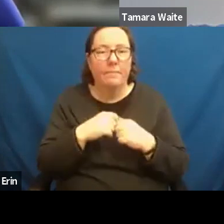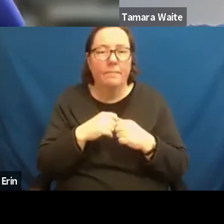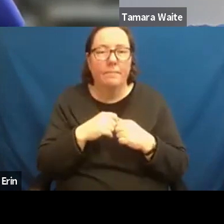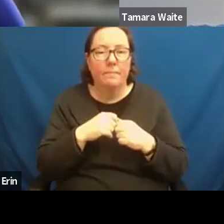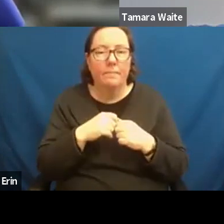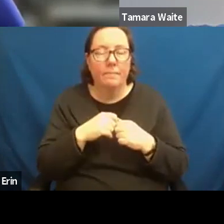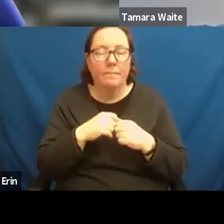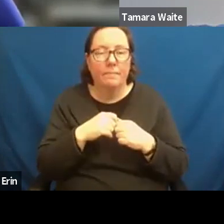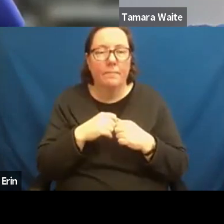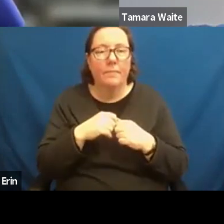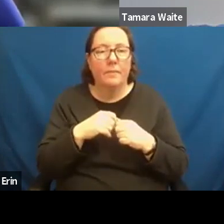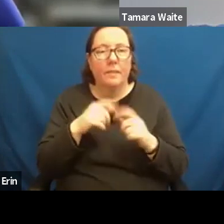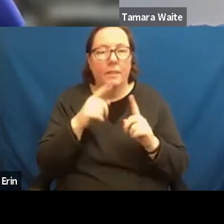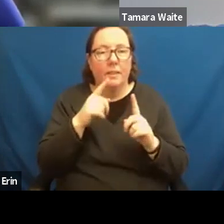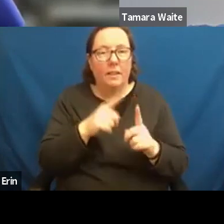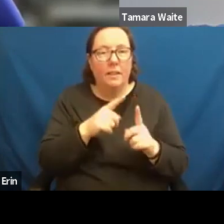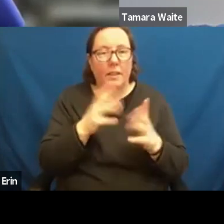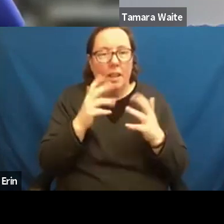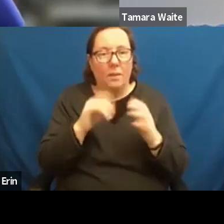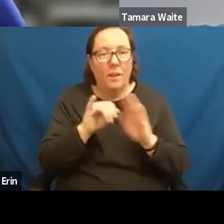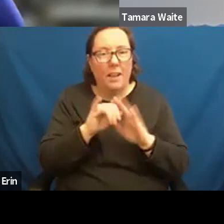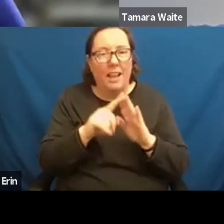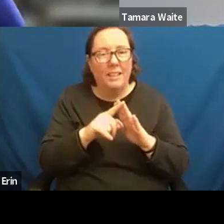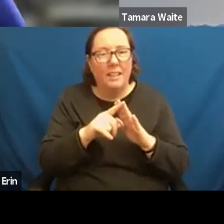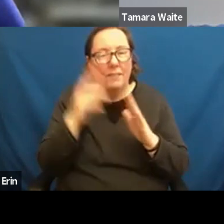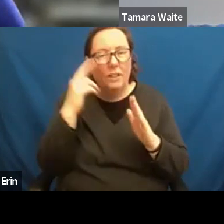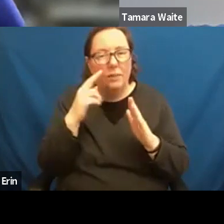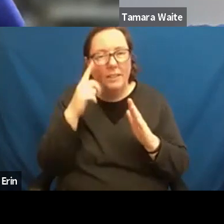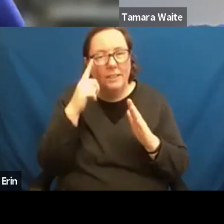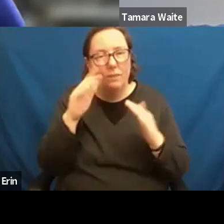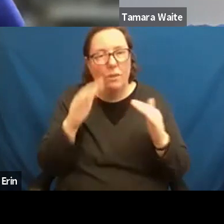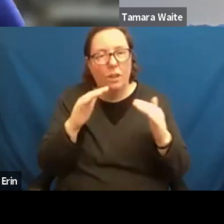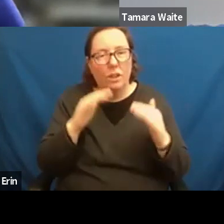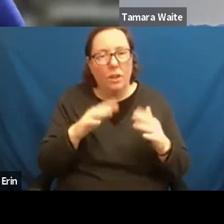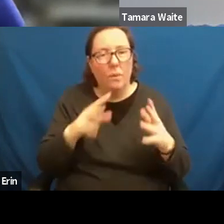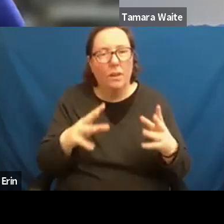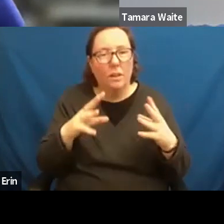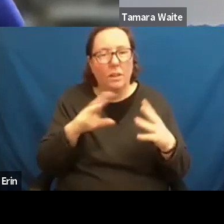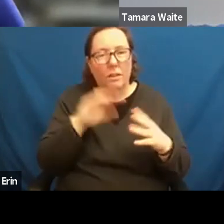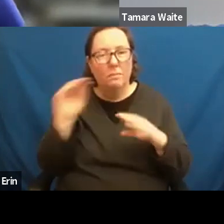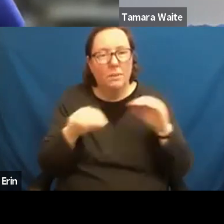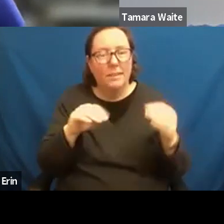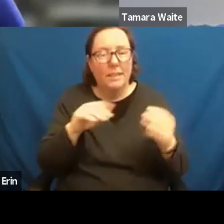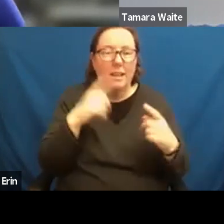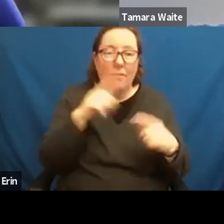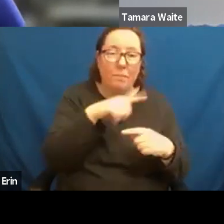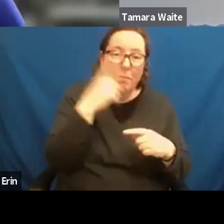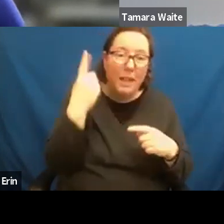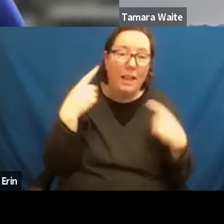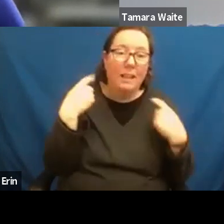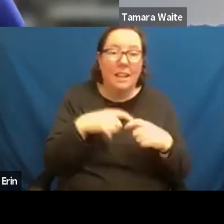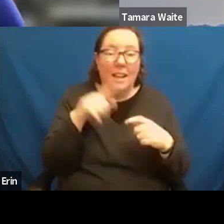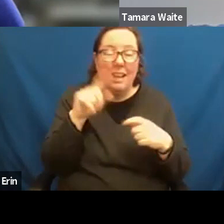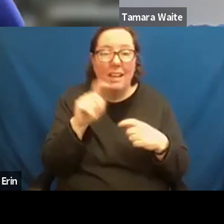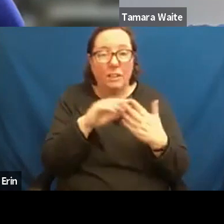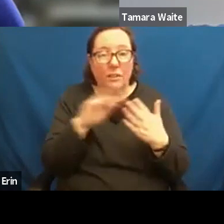To identify the reasons for low admission rates of African American and Latinx students into Boston's exam schools,